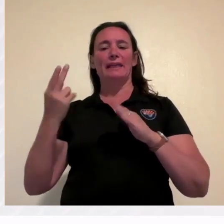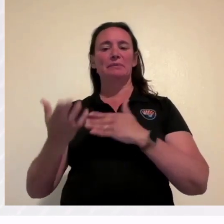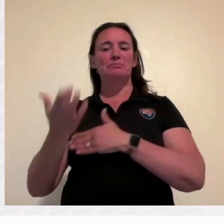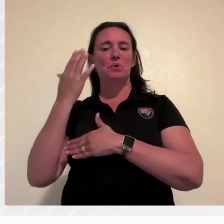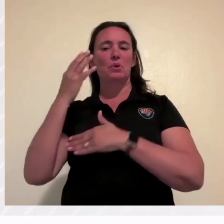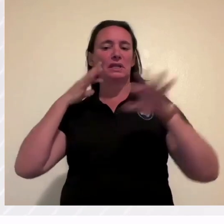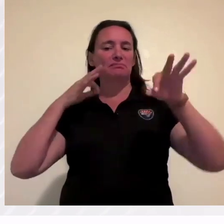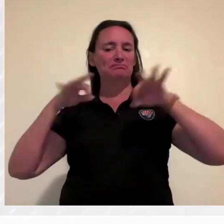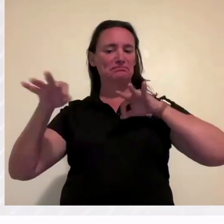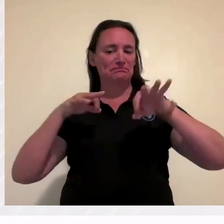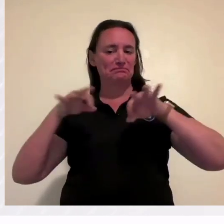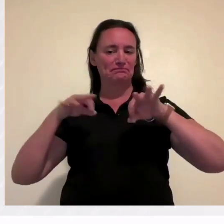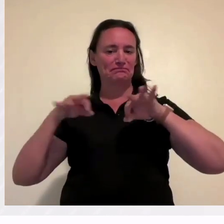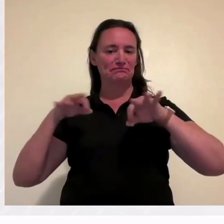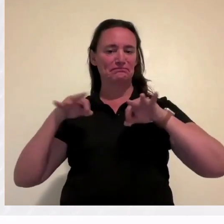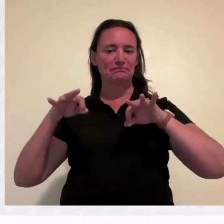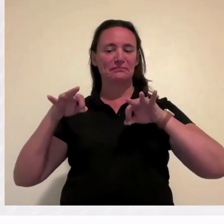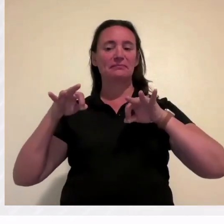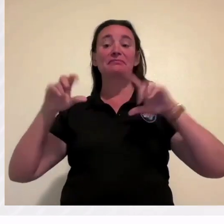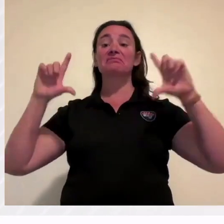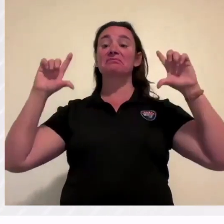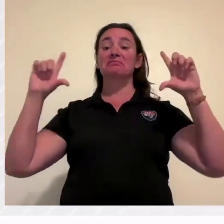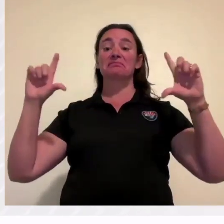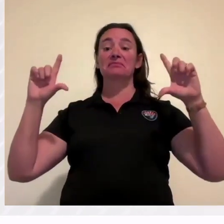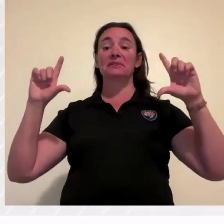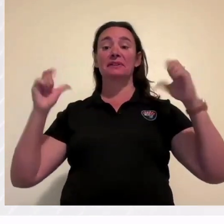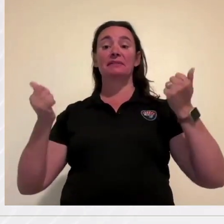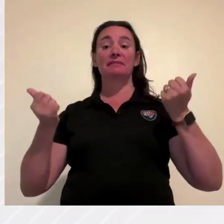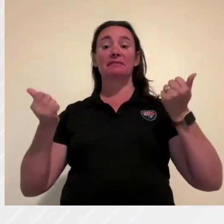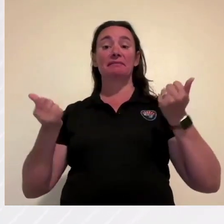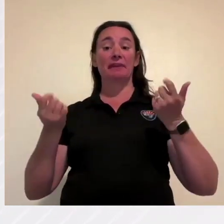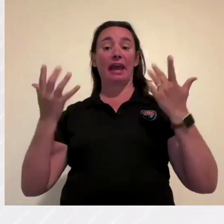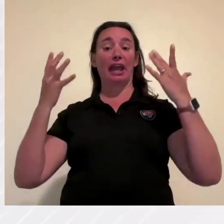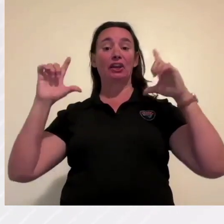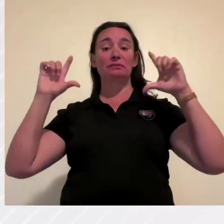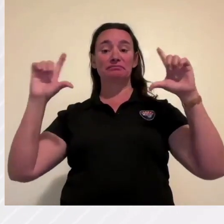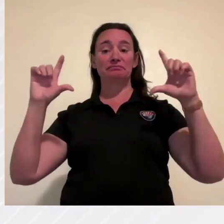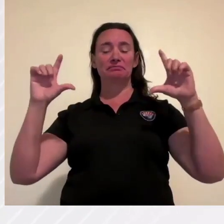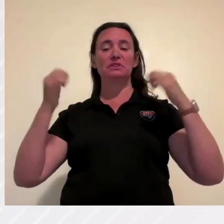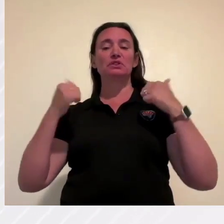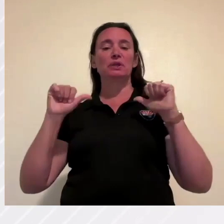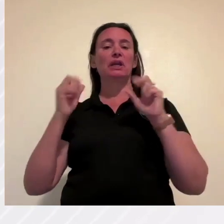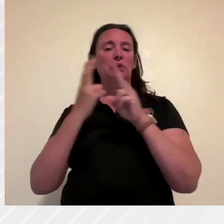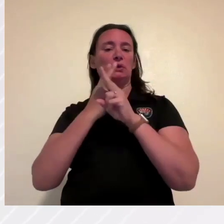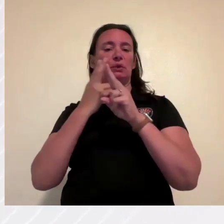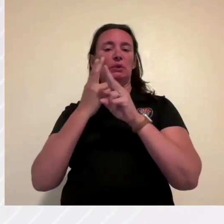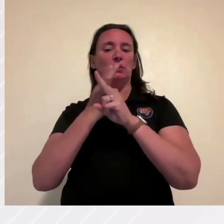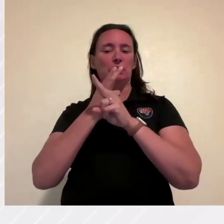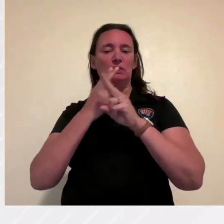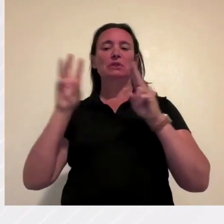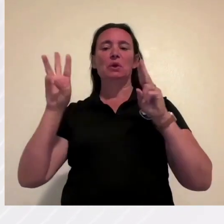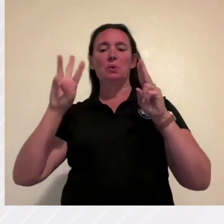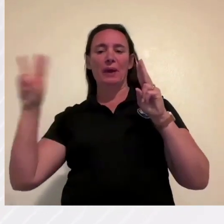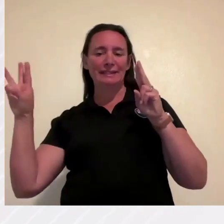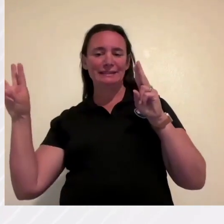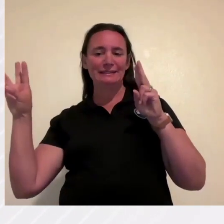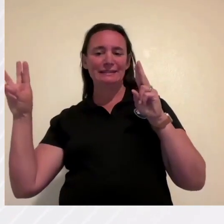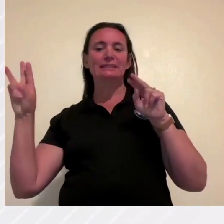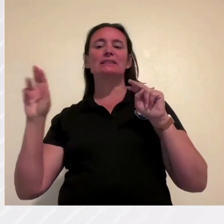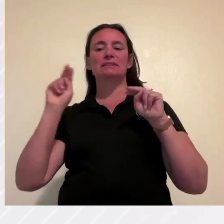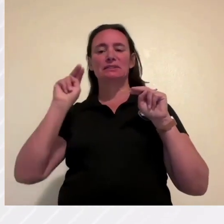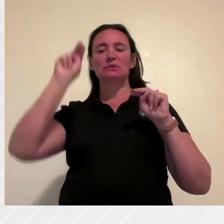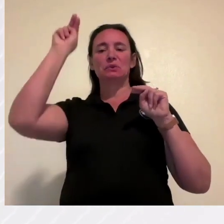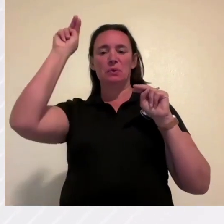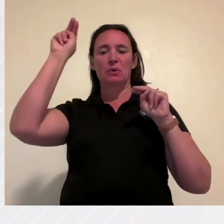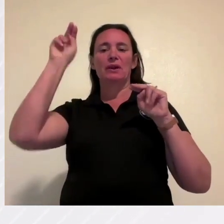around the fire. I'm just going to point out and follow me around the map, and I'm going to try to utilize west, north, east, and